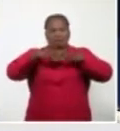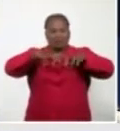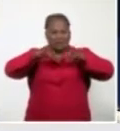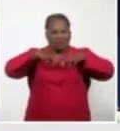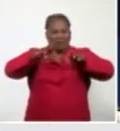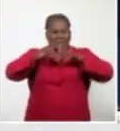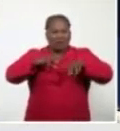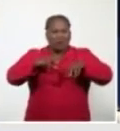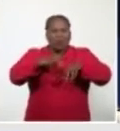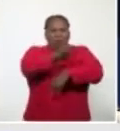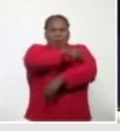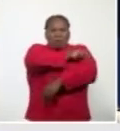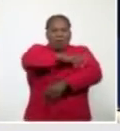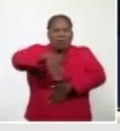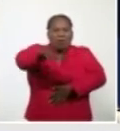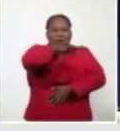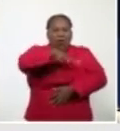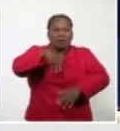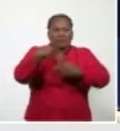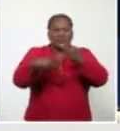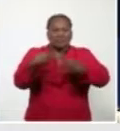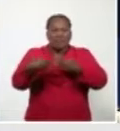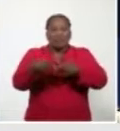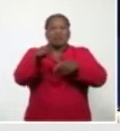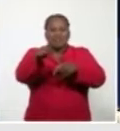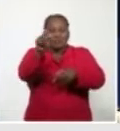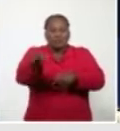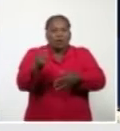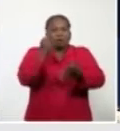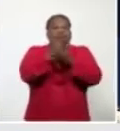there is one patient in the Playa municipality